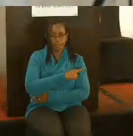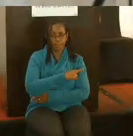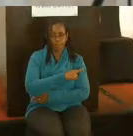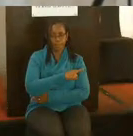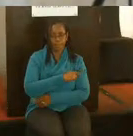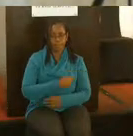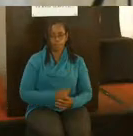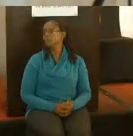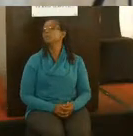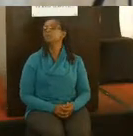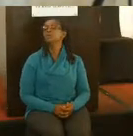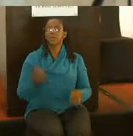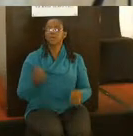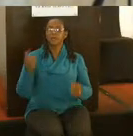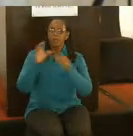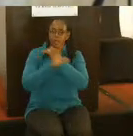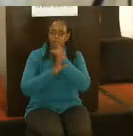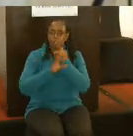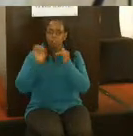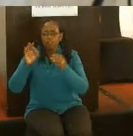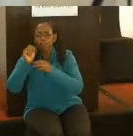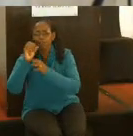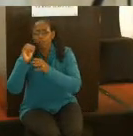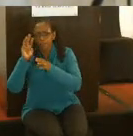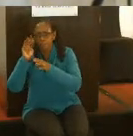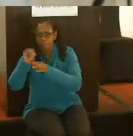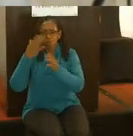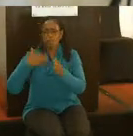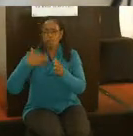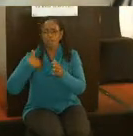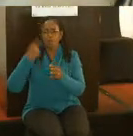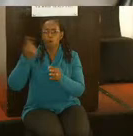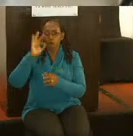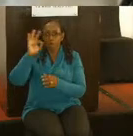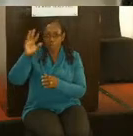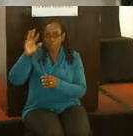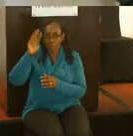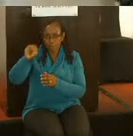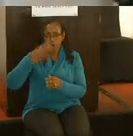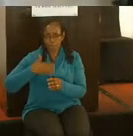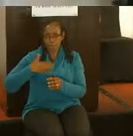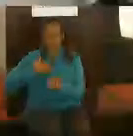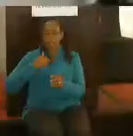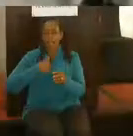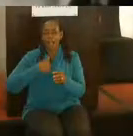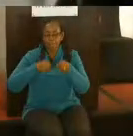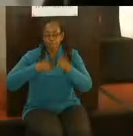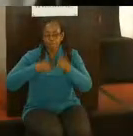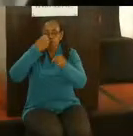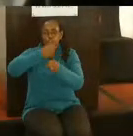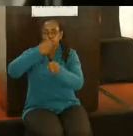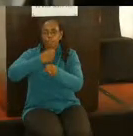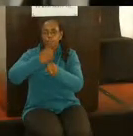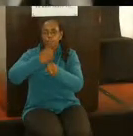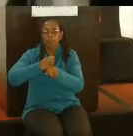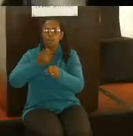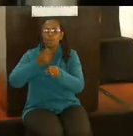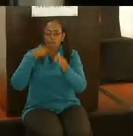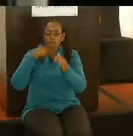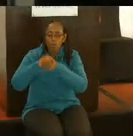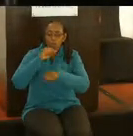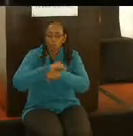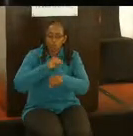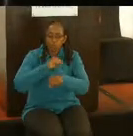in a country of 50 million people only three million people have formal jobs we go to school